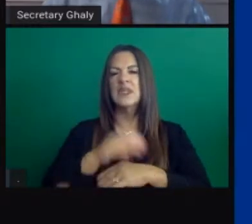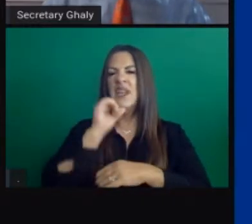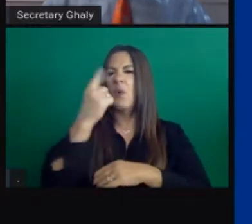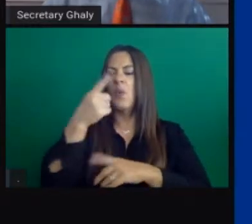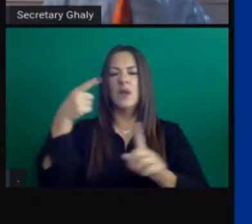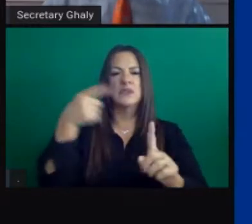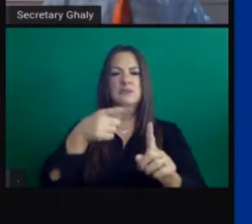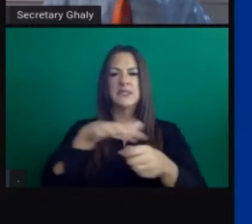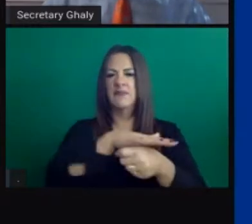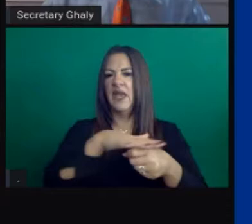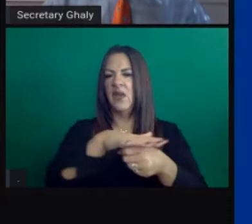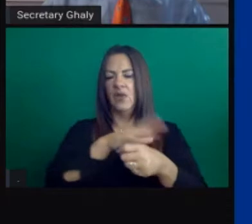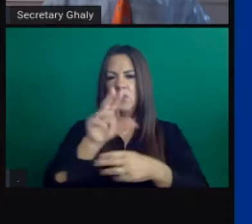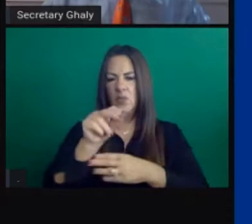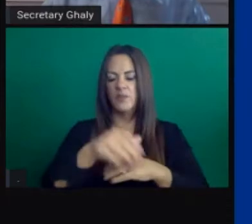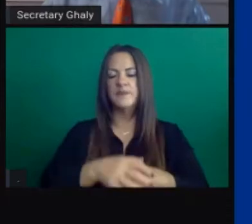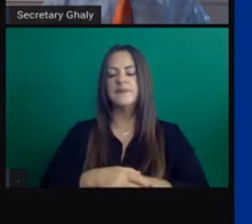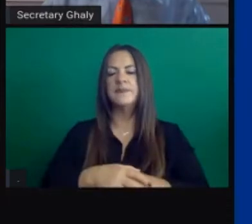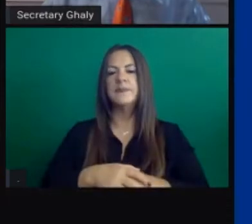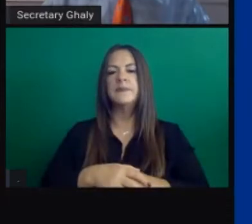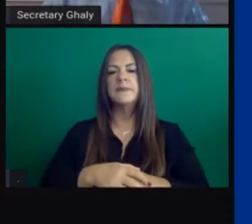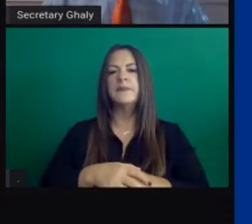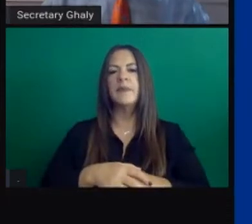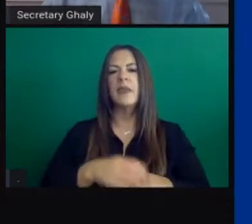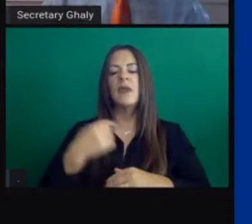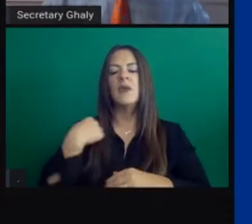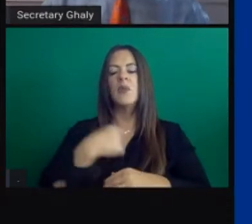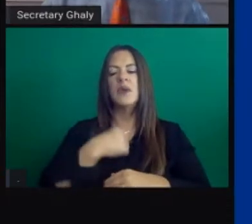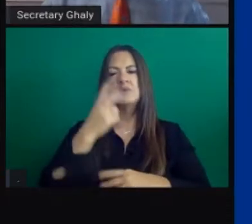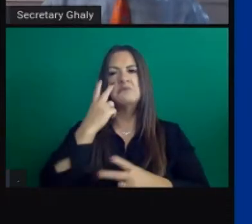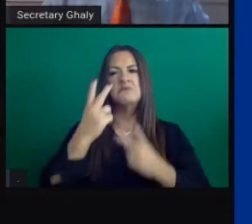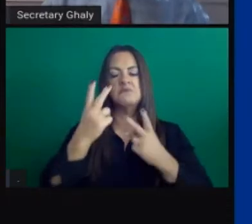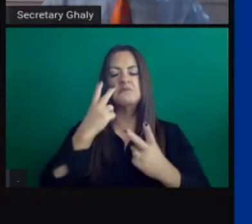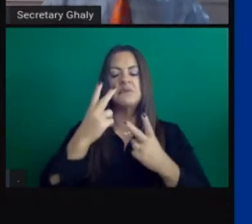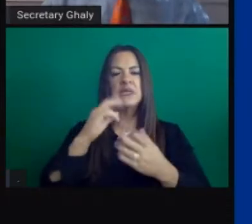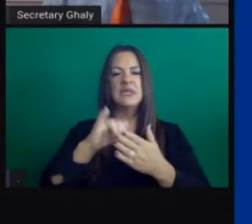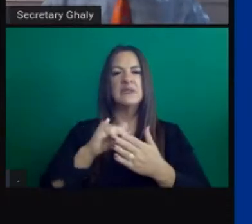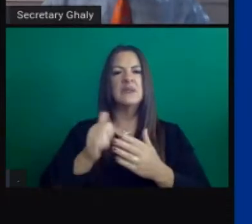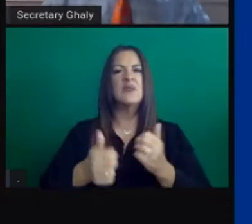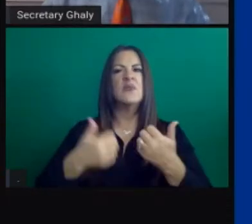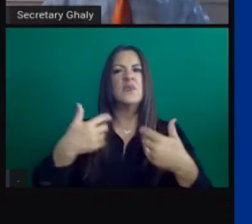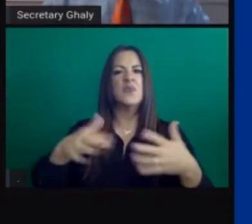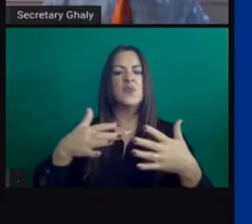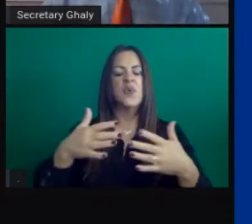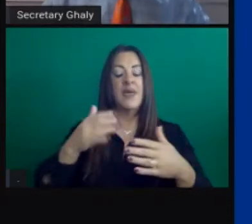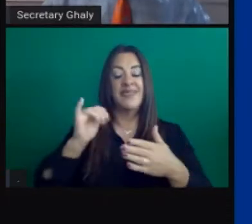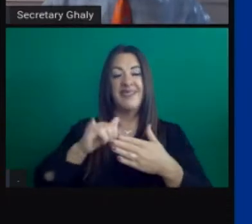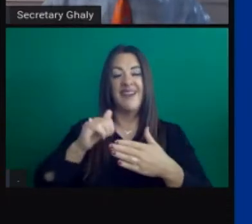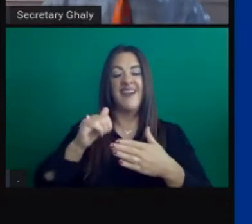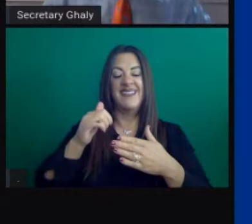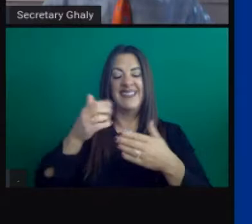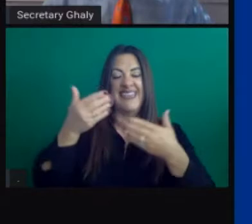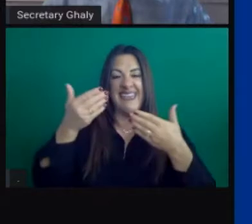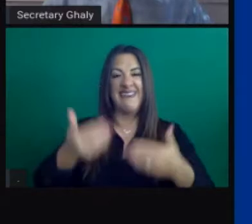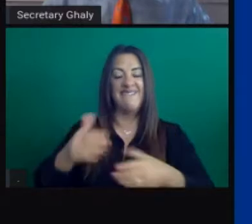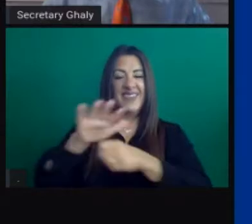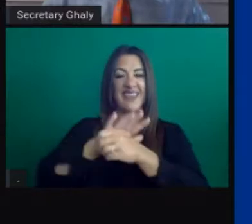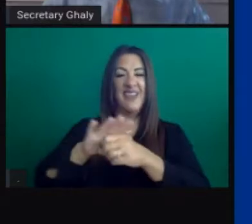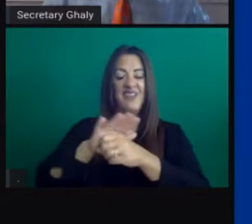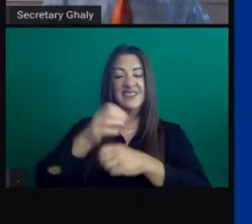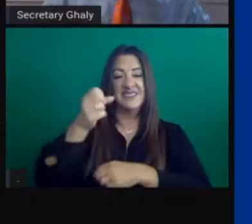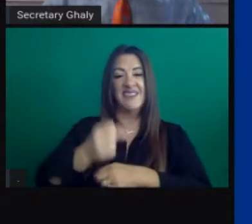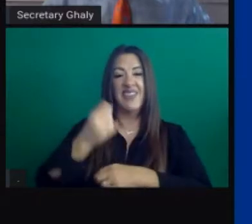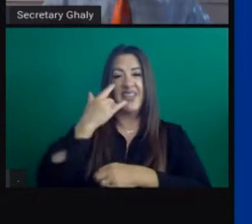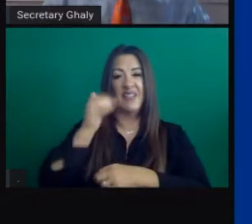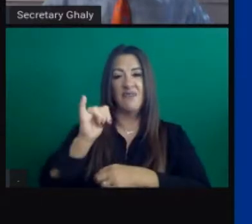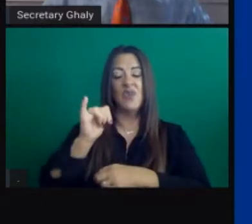that decrease first, but we're seeing it also in some of those most heavily impacted areas like Southern California and